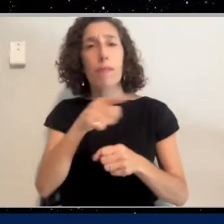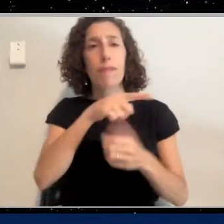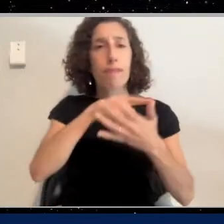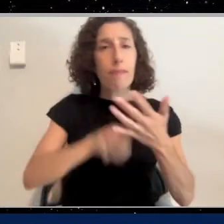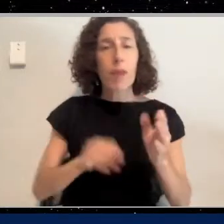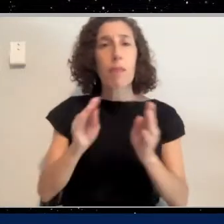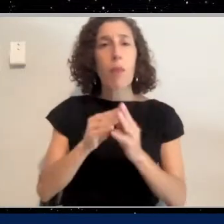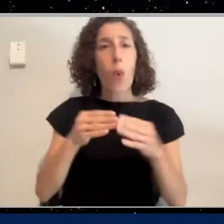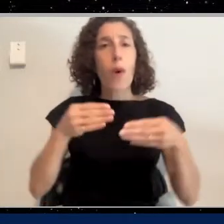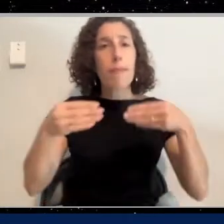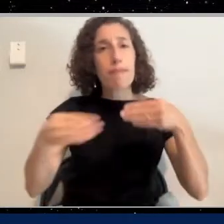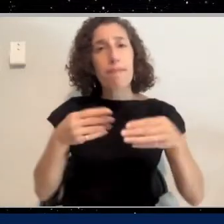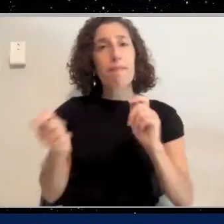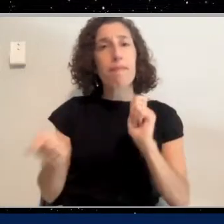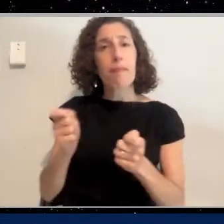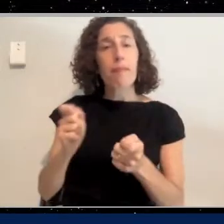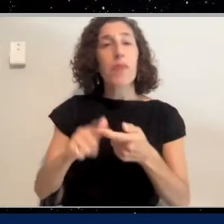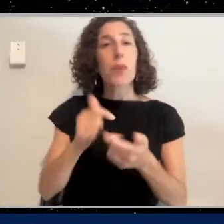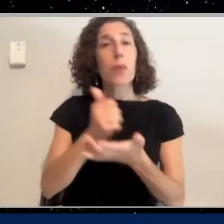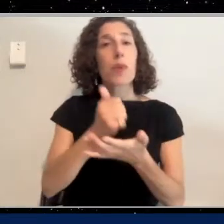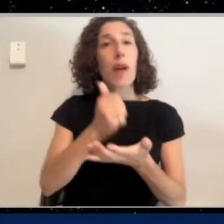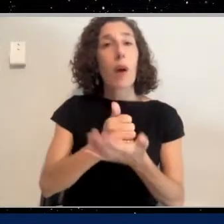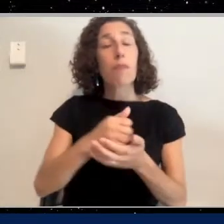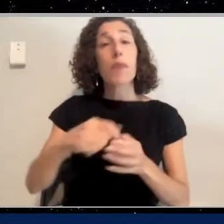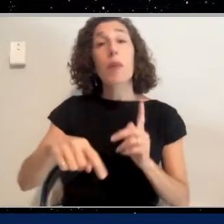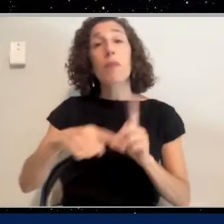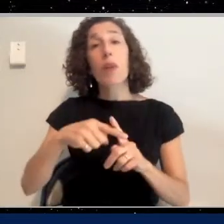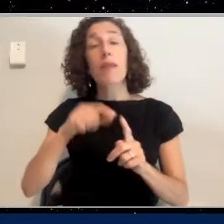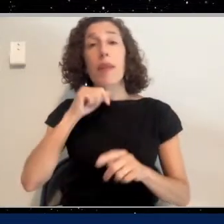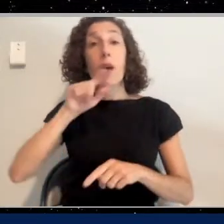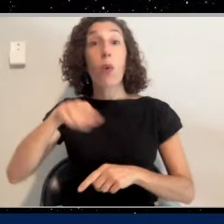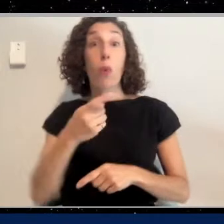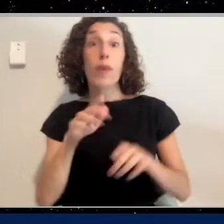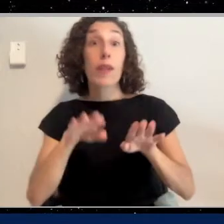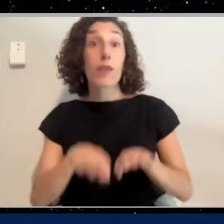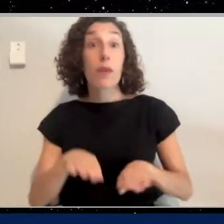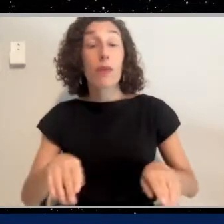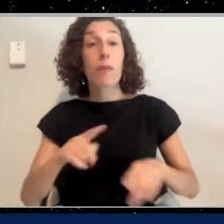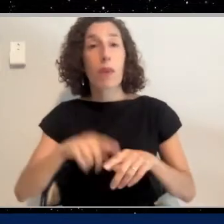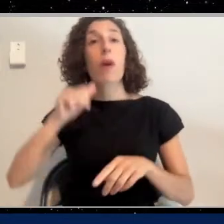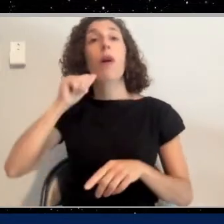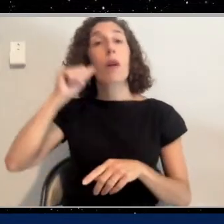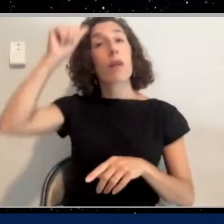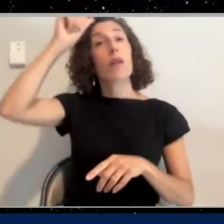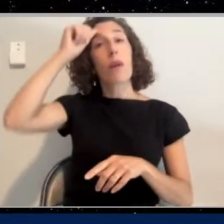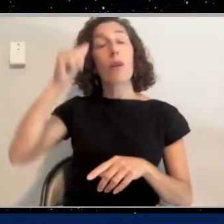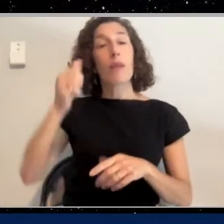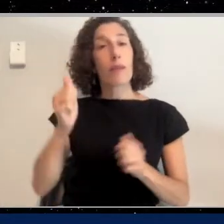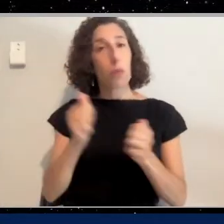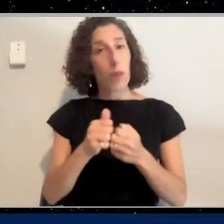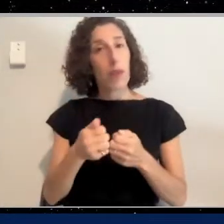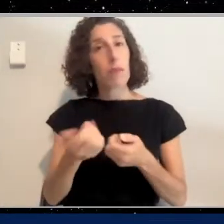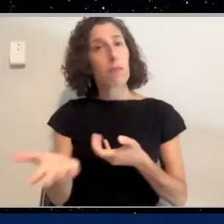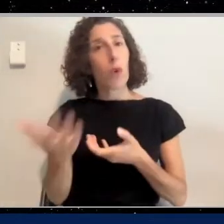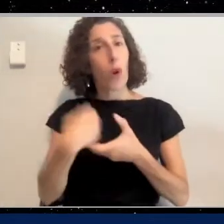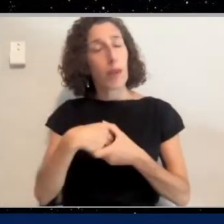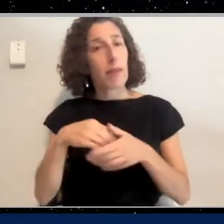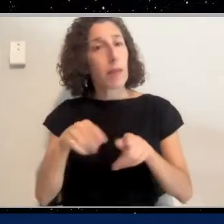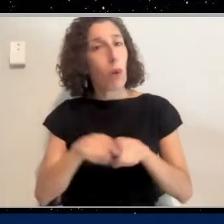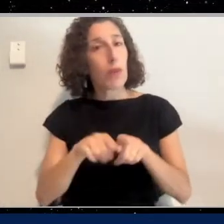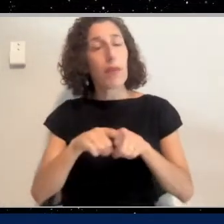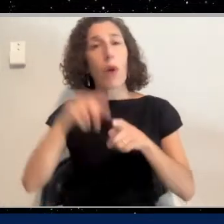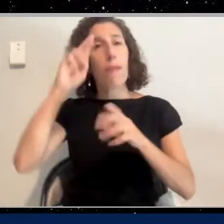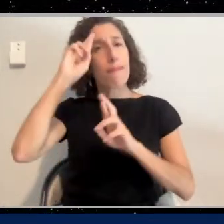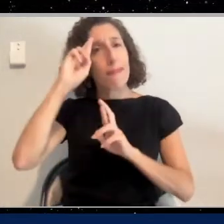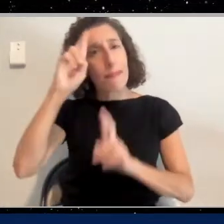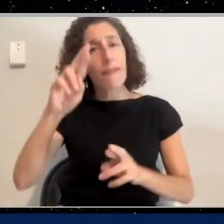include adult autistic self-advocates that come to discuss our new exhibits and our